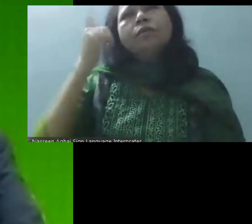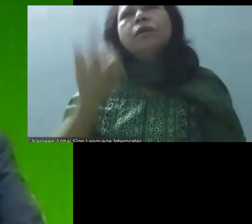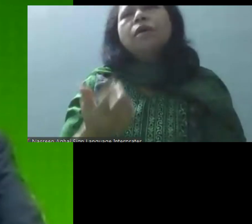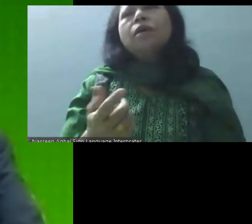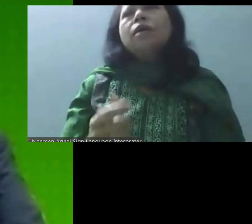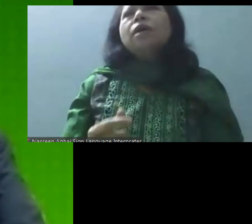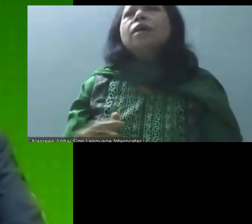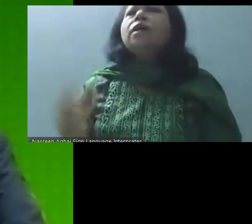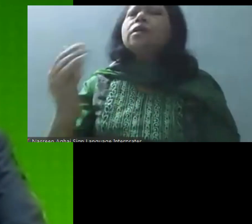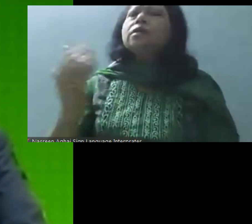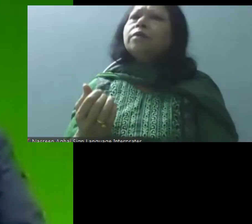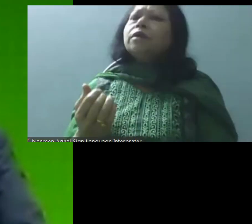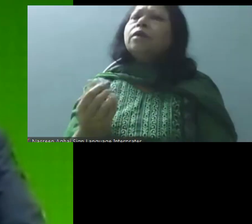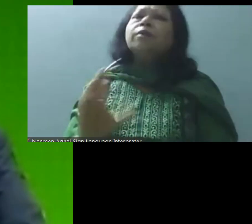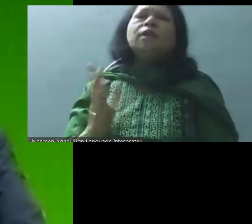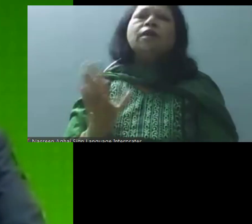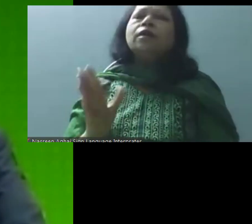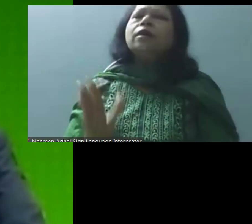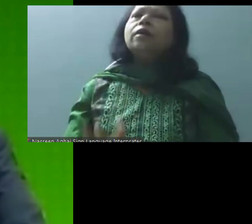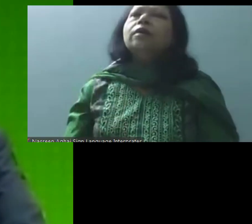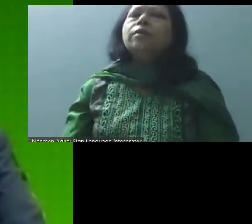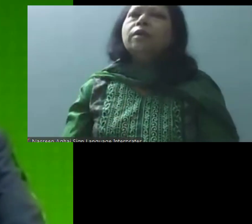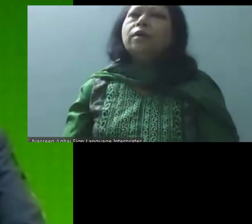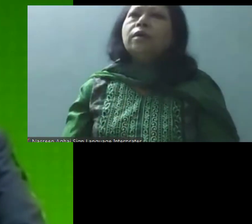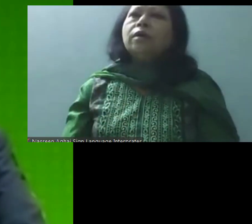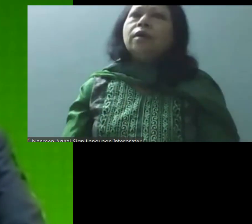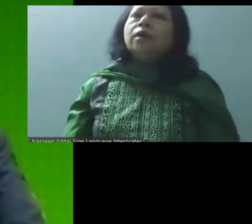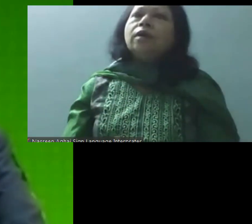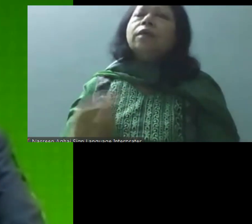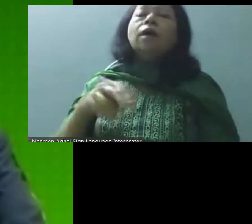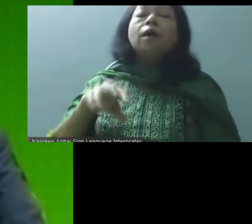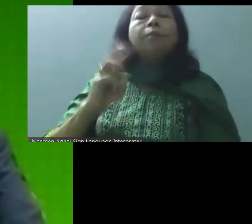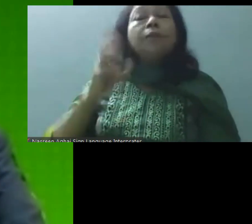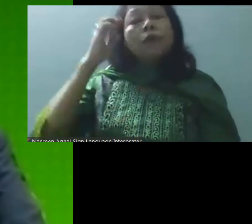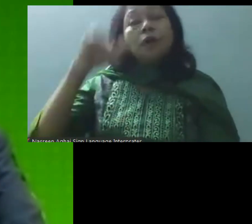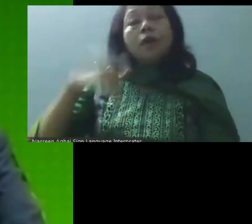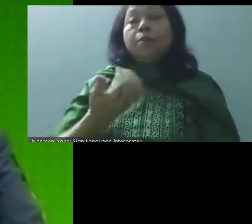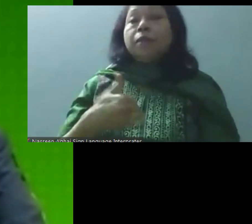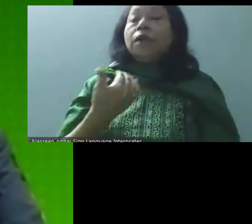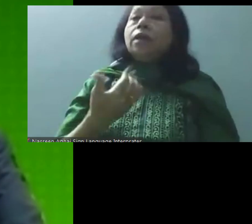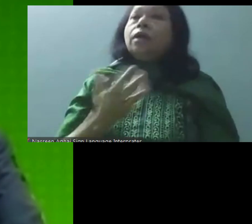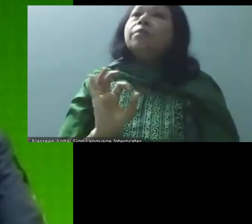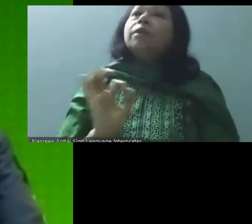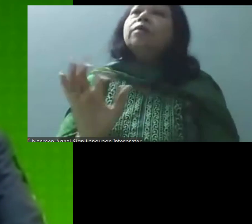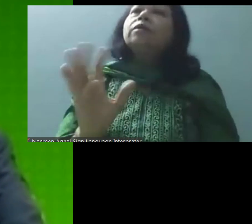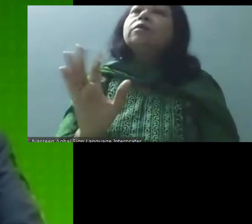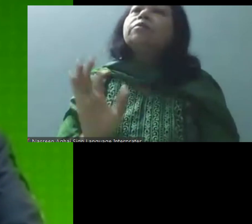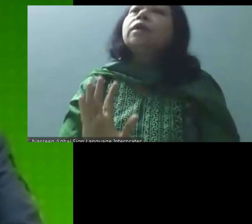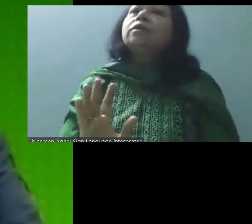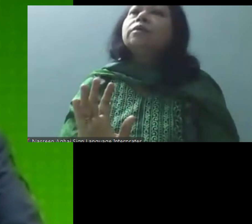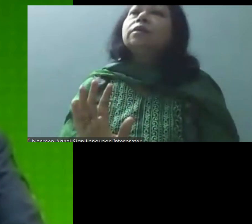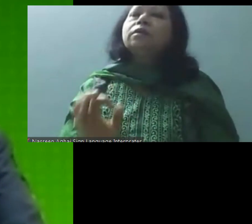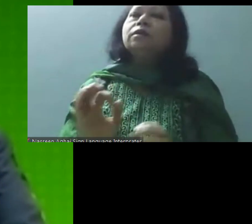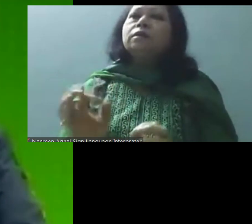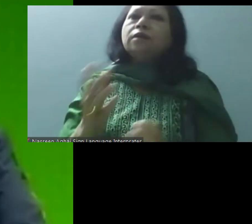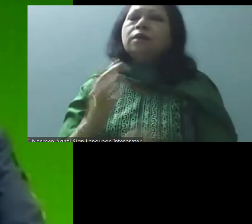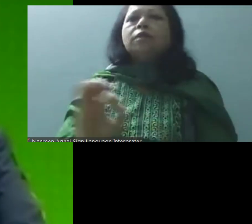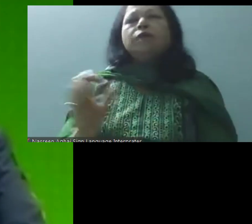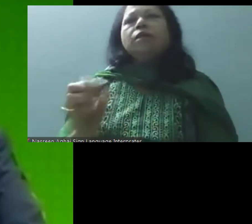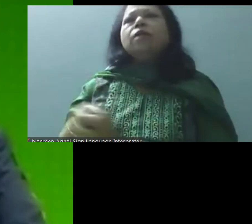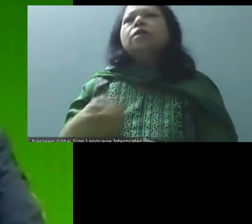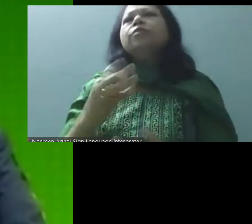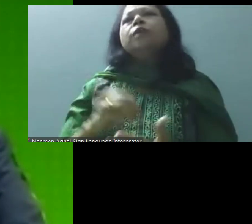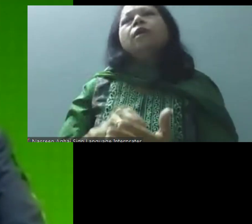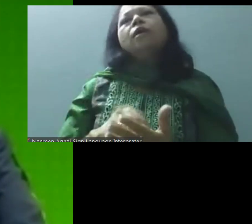irreversible, because as experience entails, this has offered a lot of advantages as well